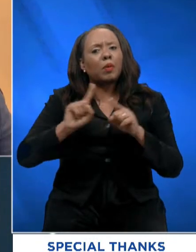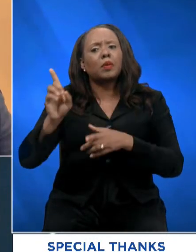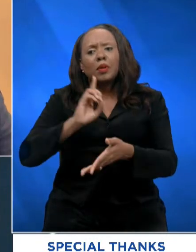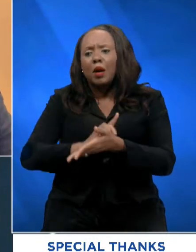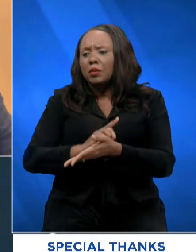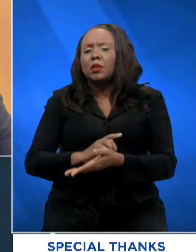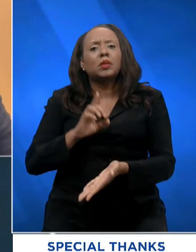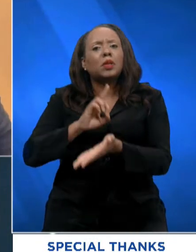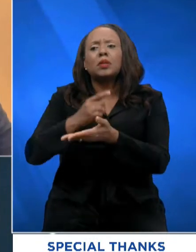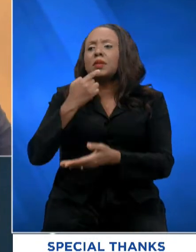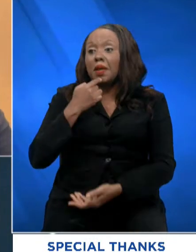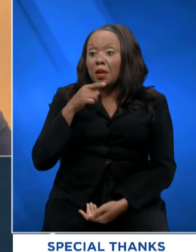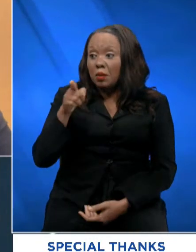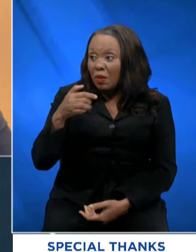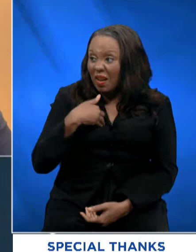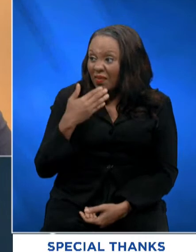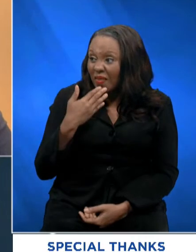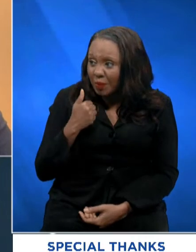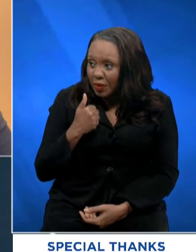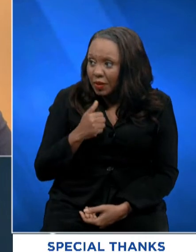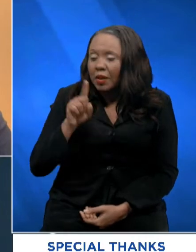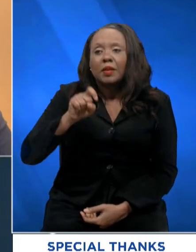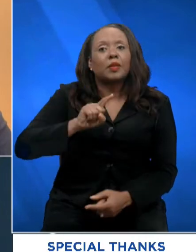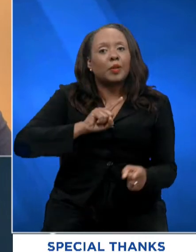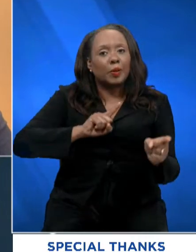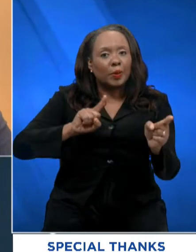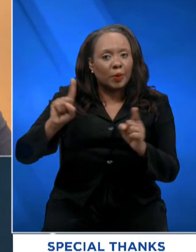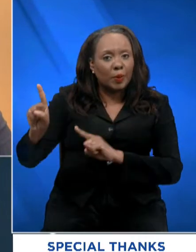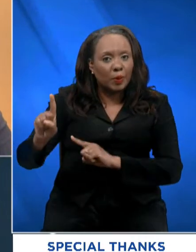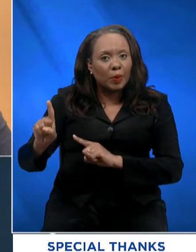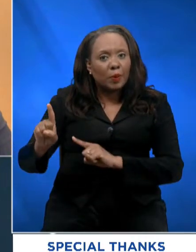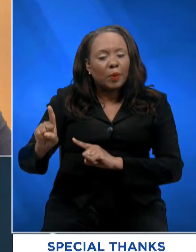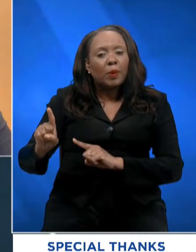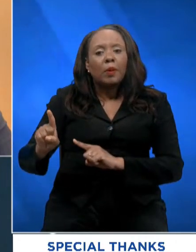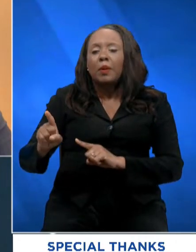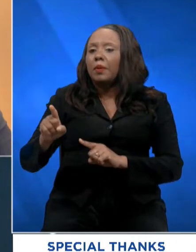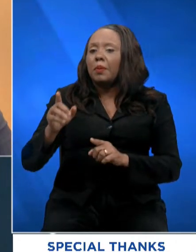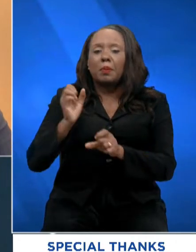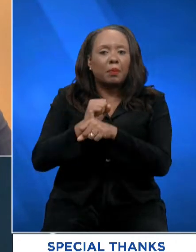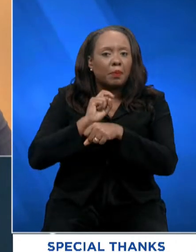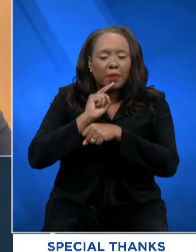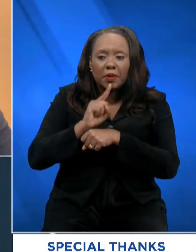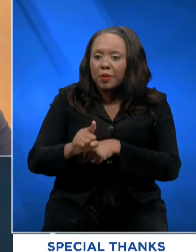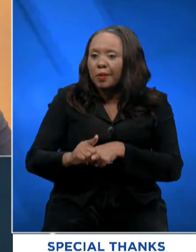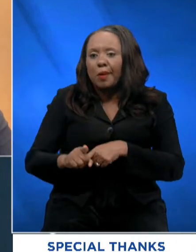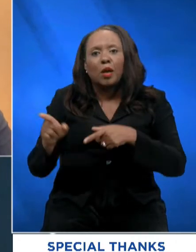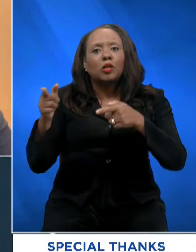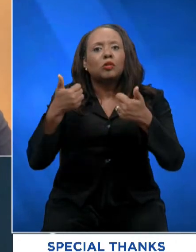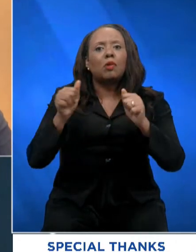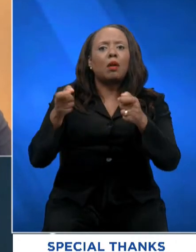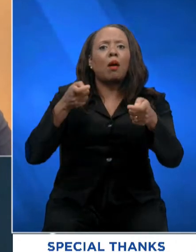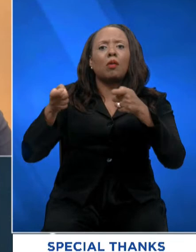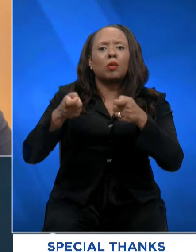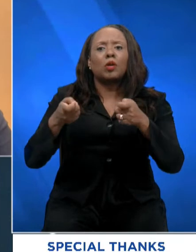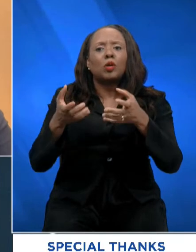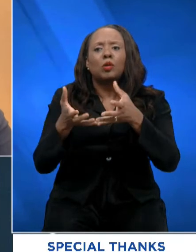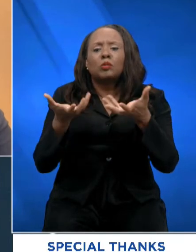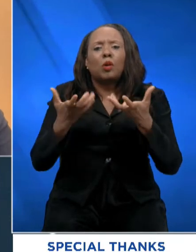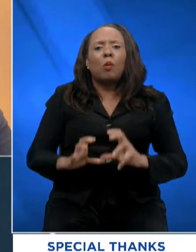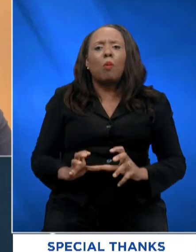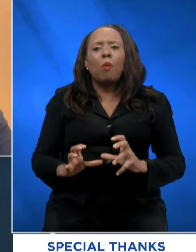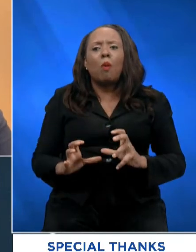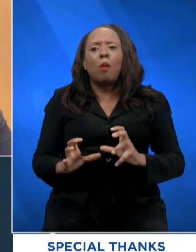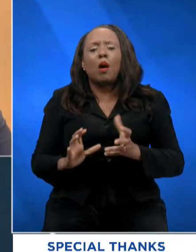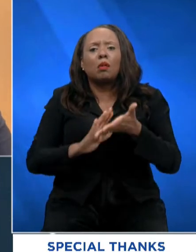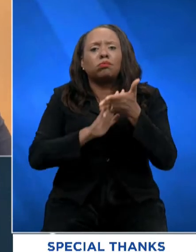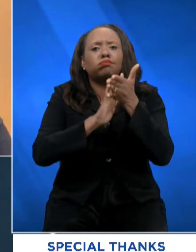seriously and try and get it under control as quickly as possible to avoid the progression wherever possible.